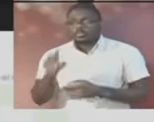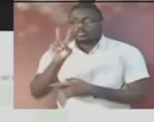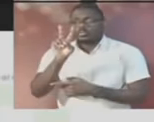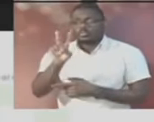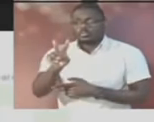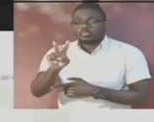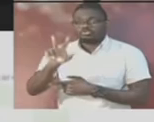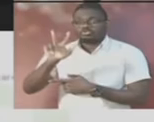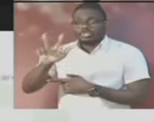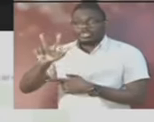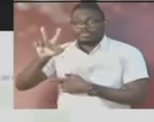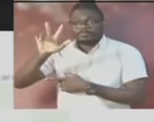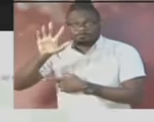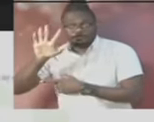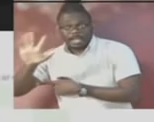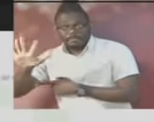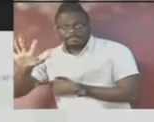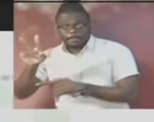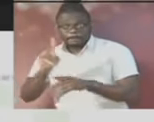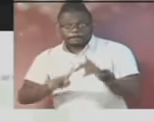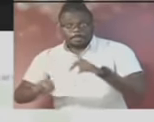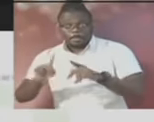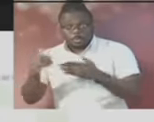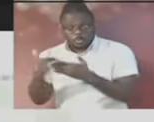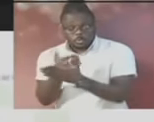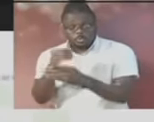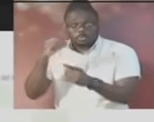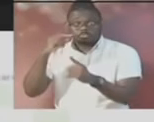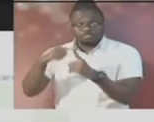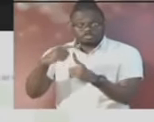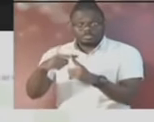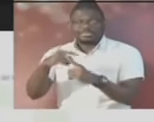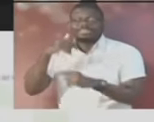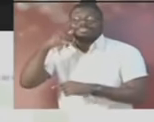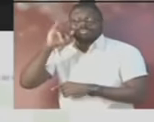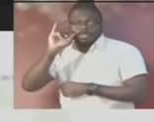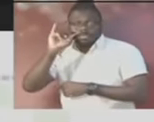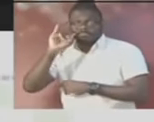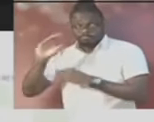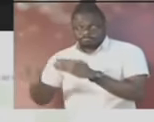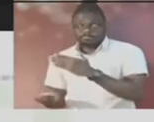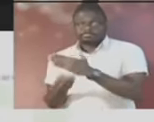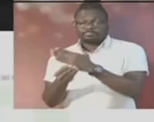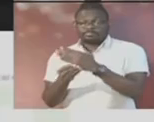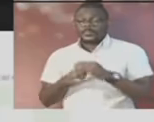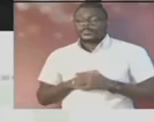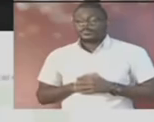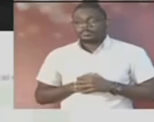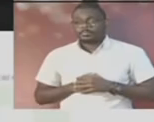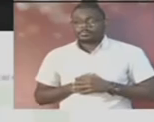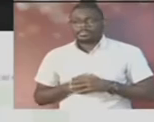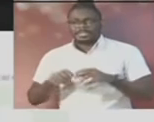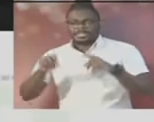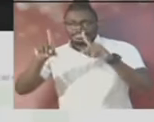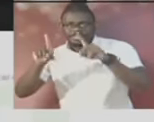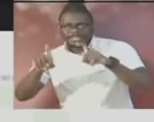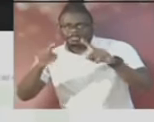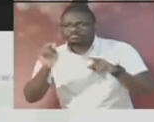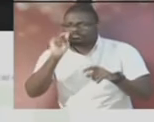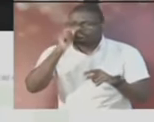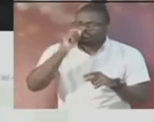235 confirmed cases of COVID-19 that were reflective of samples that were done between the